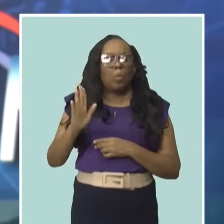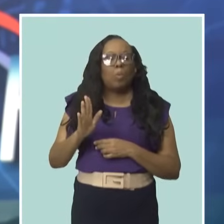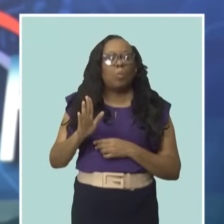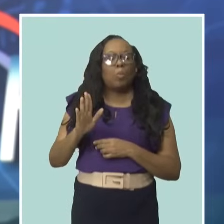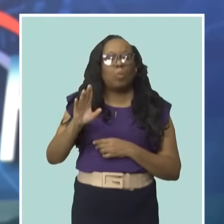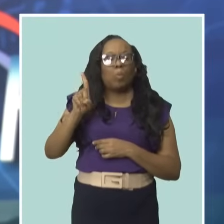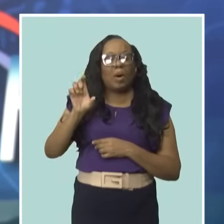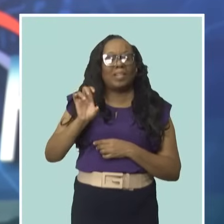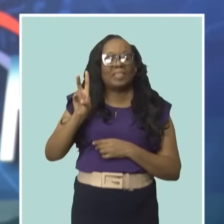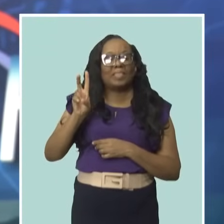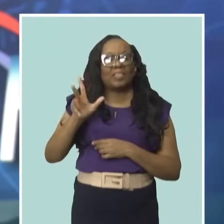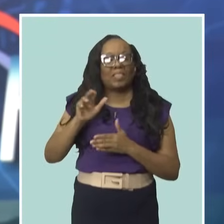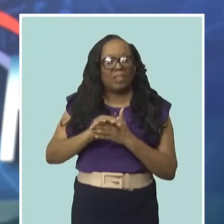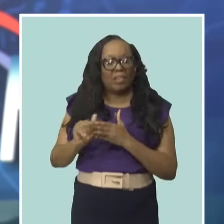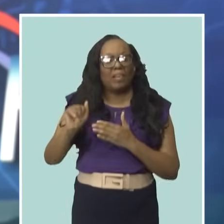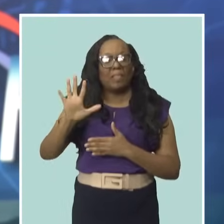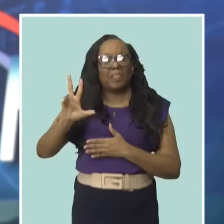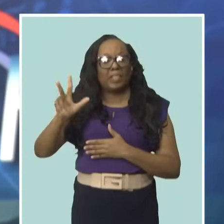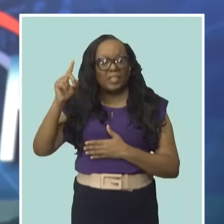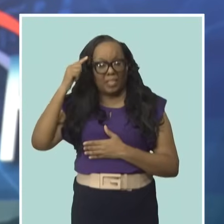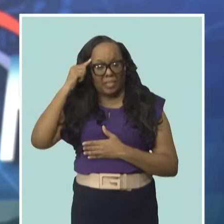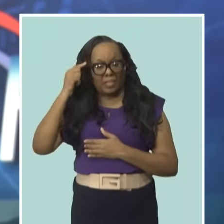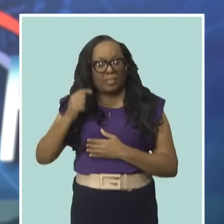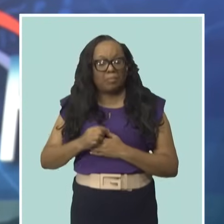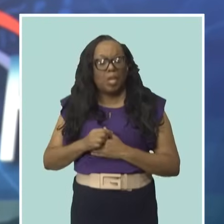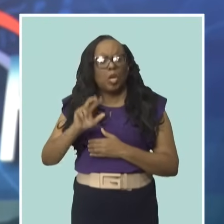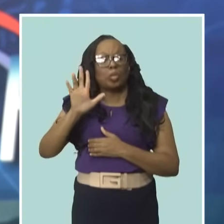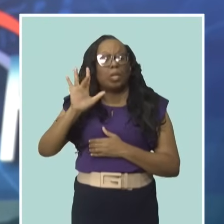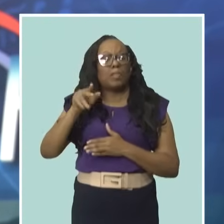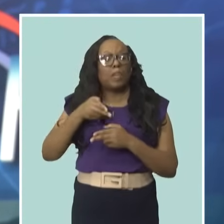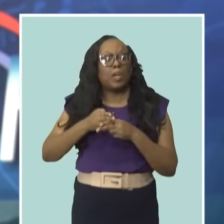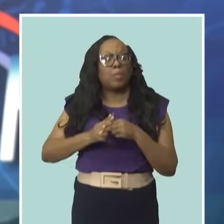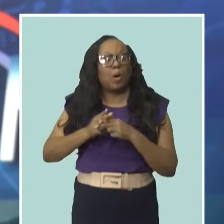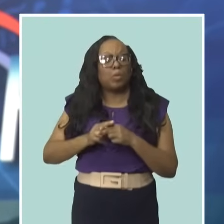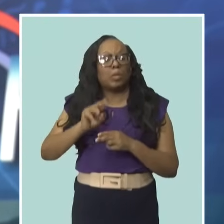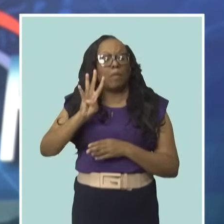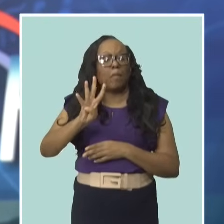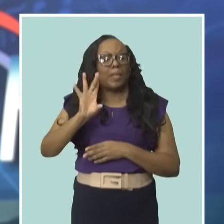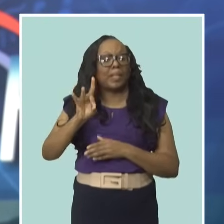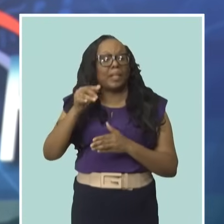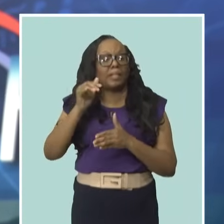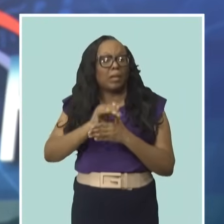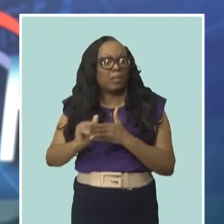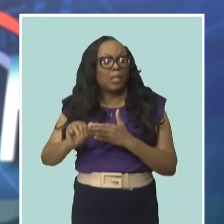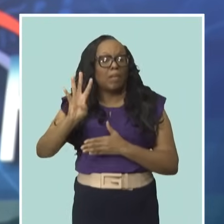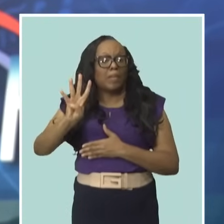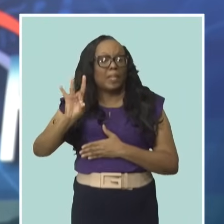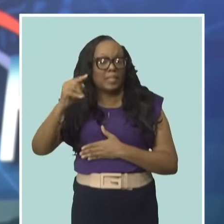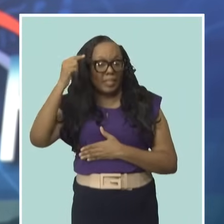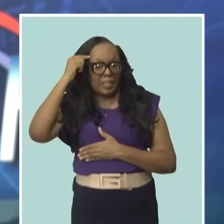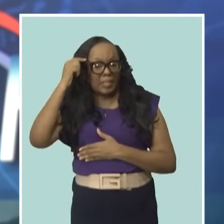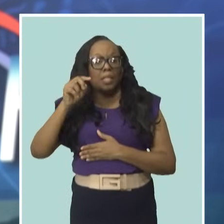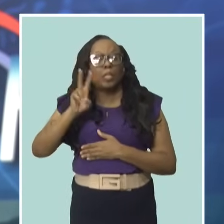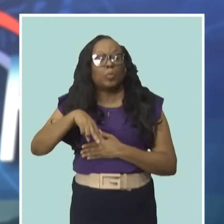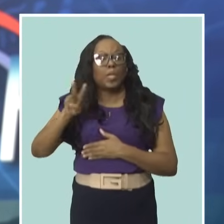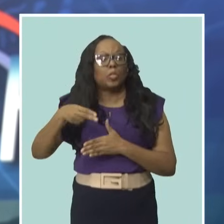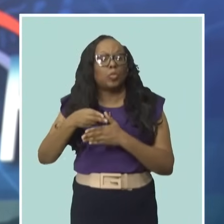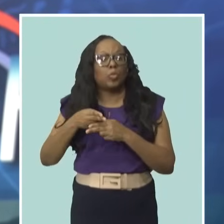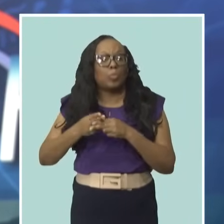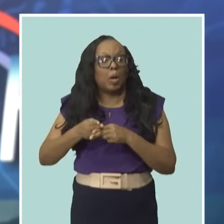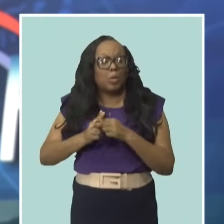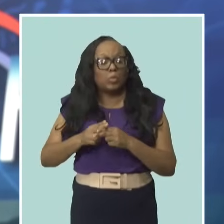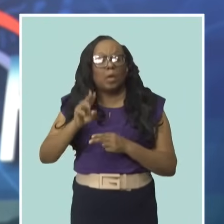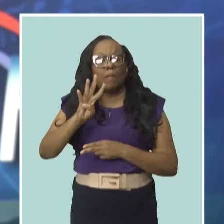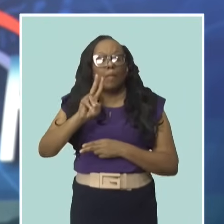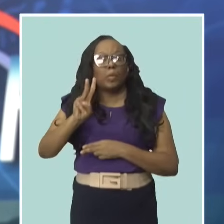$173.53. The 25-pound cylinder, $48.48. The 22-pound cylinder,